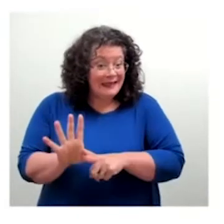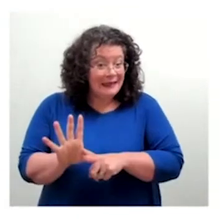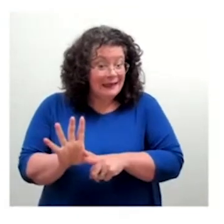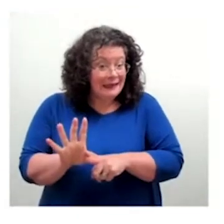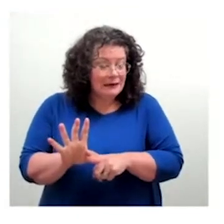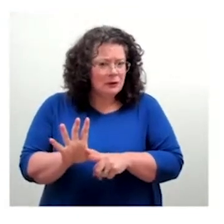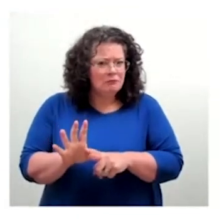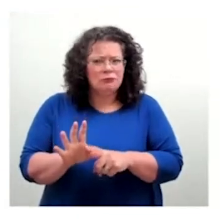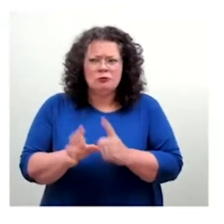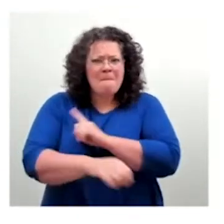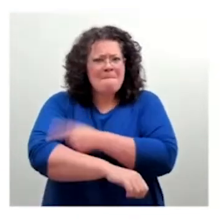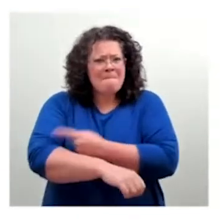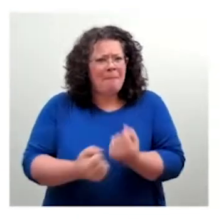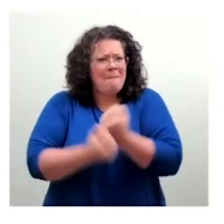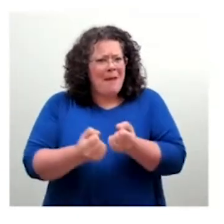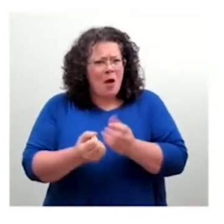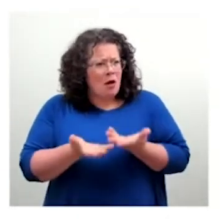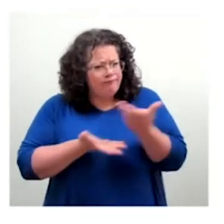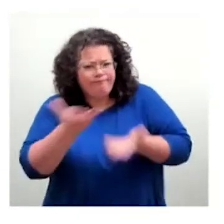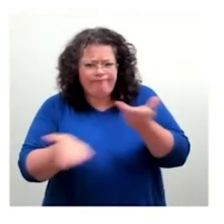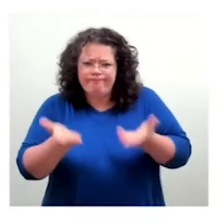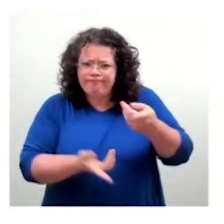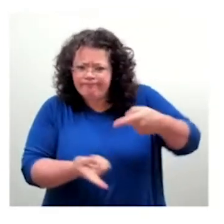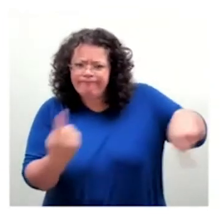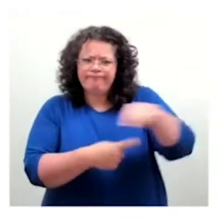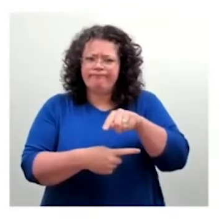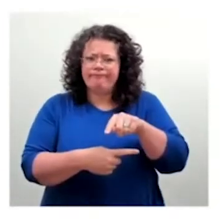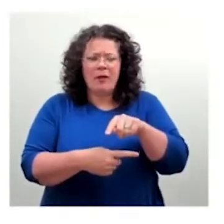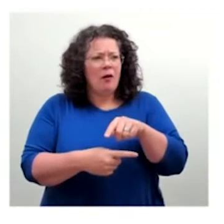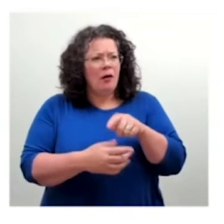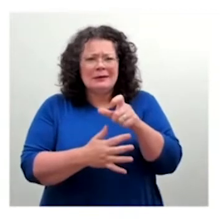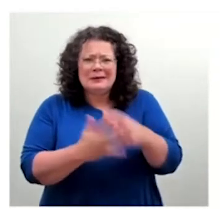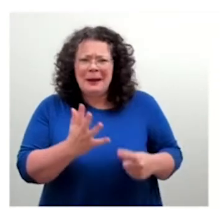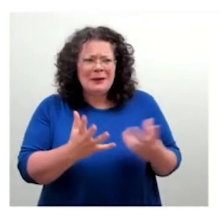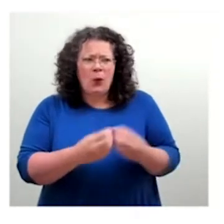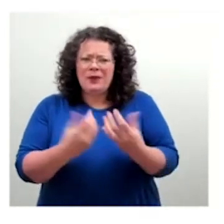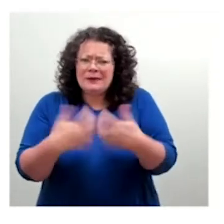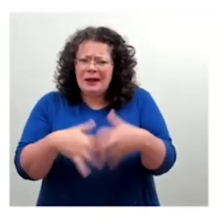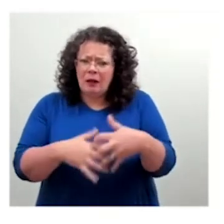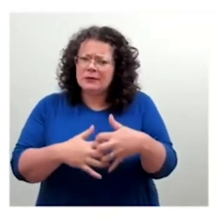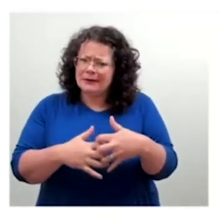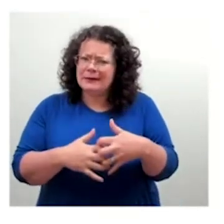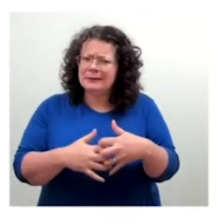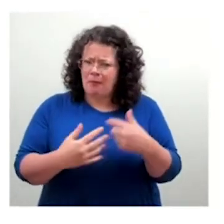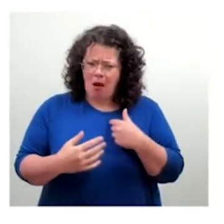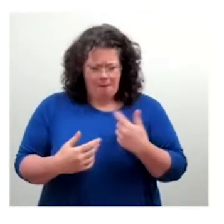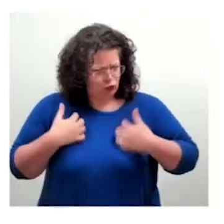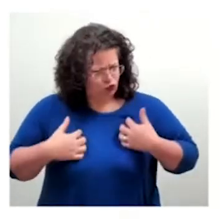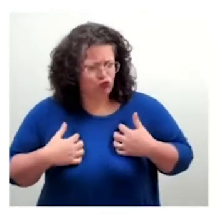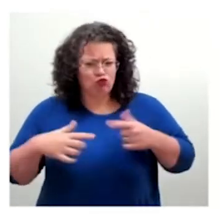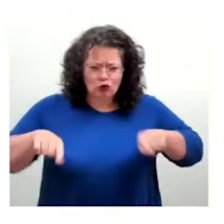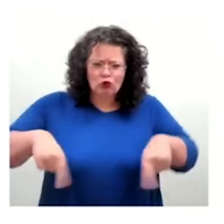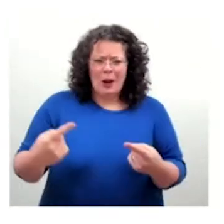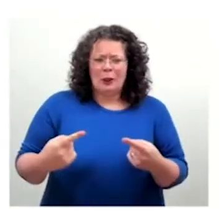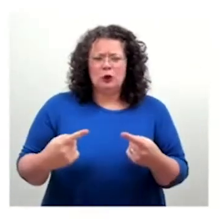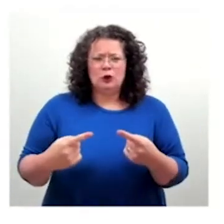forward. Great. Thank you, Robin. Irene, are you with us, or you have to come in a little bit later? Fingers crossed. She's on